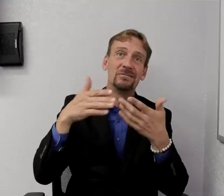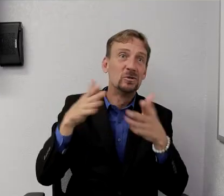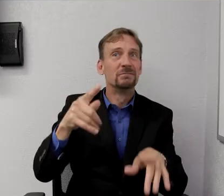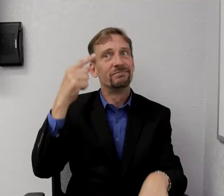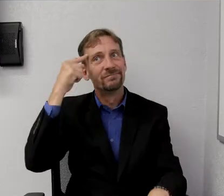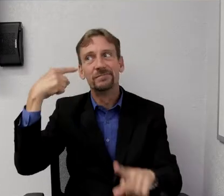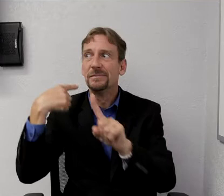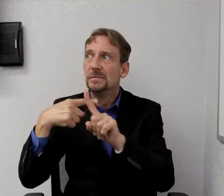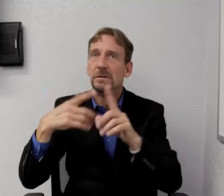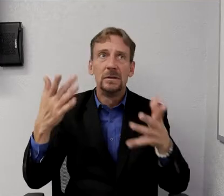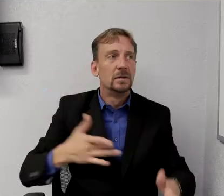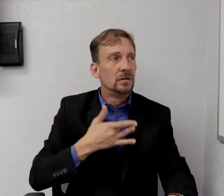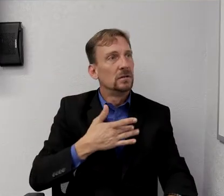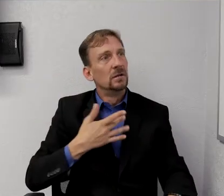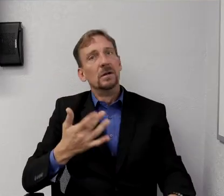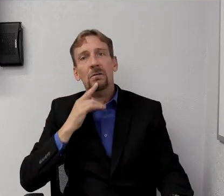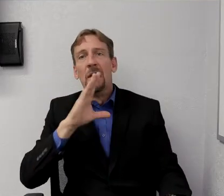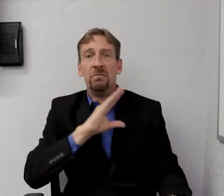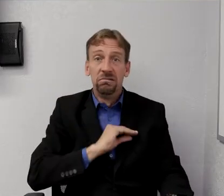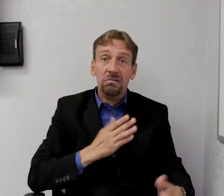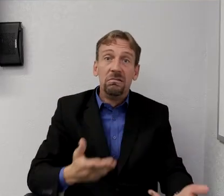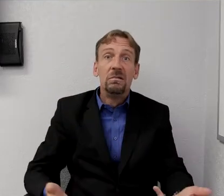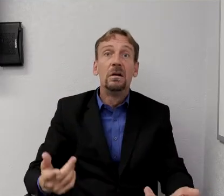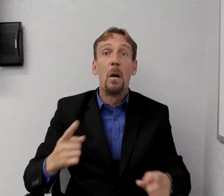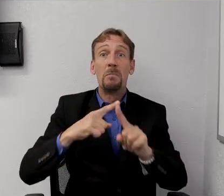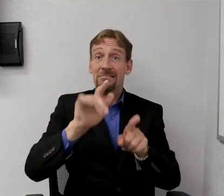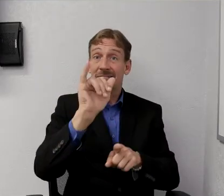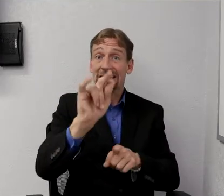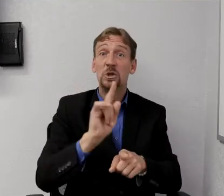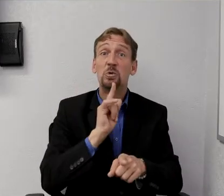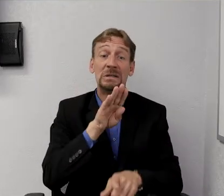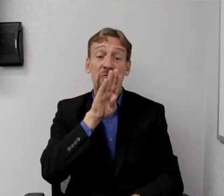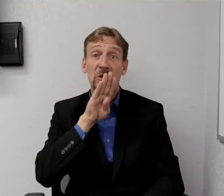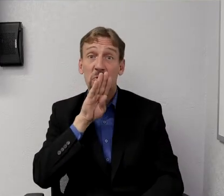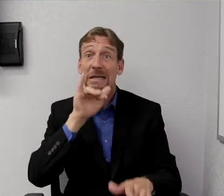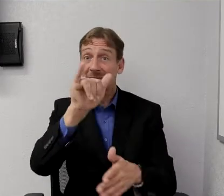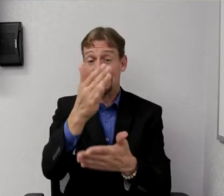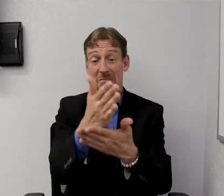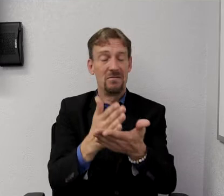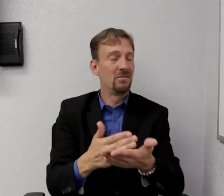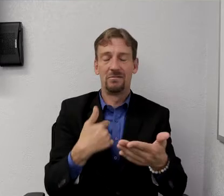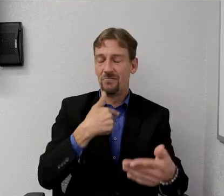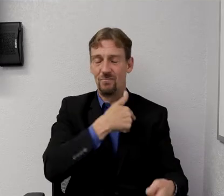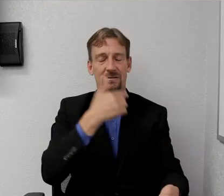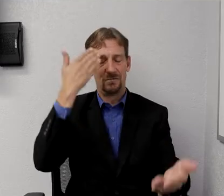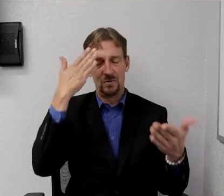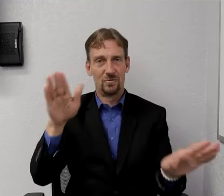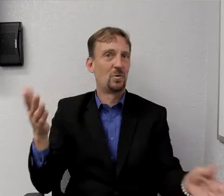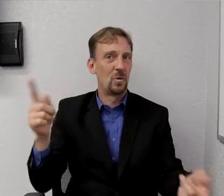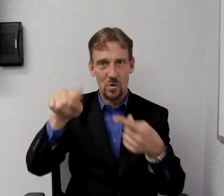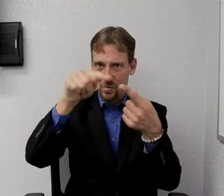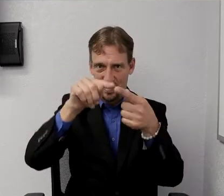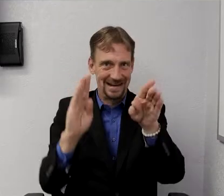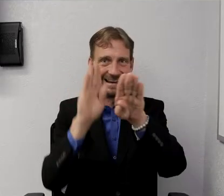But so that's again the frustrating part is we don't know exactly when that's going to happen. We do hear that